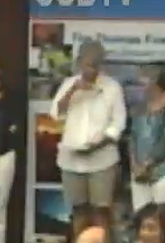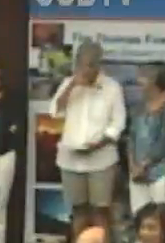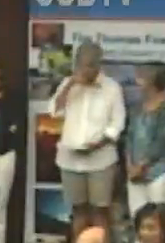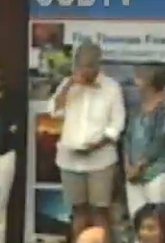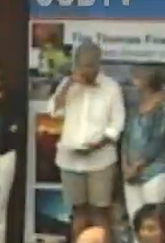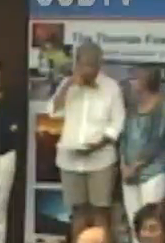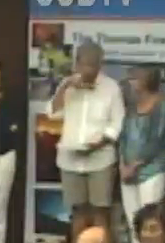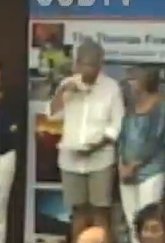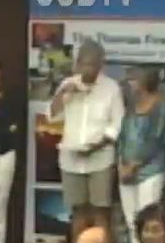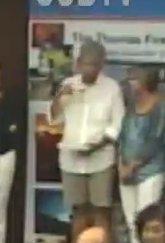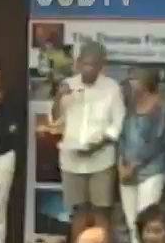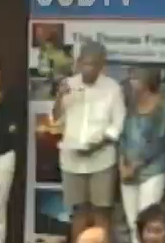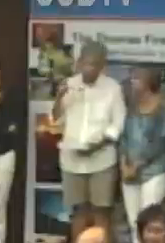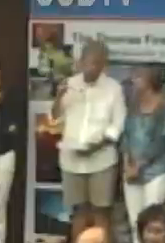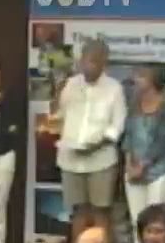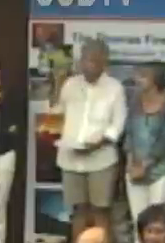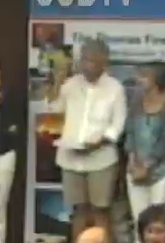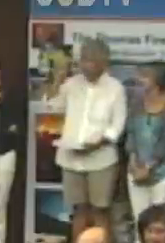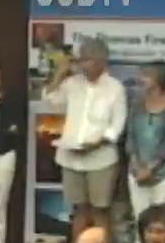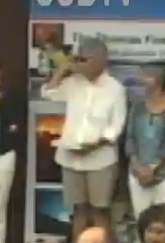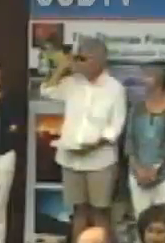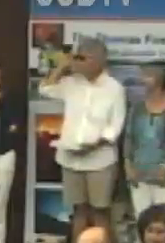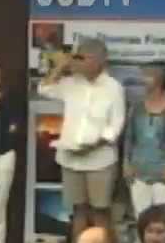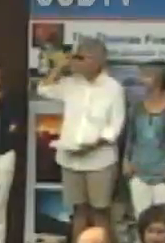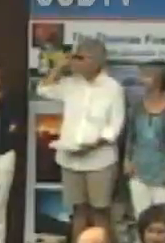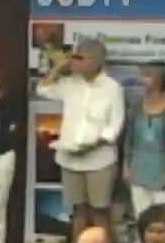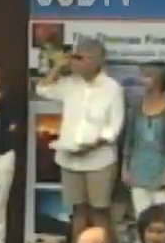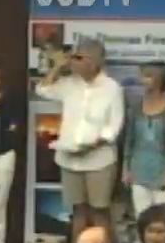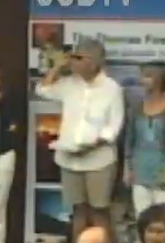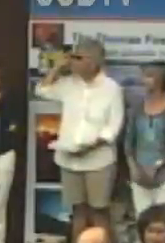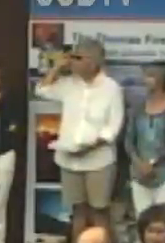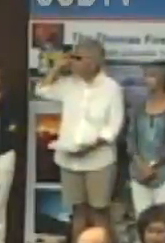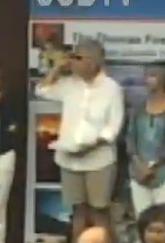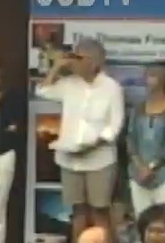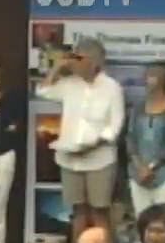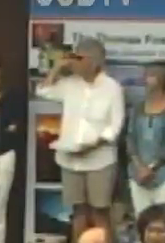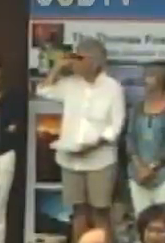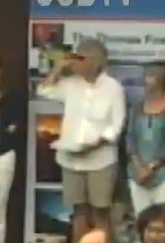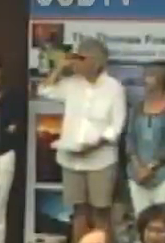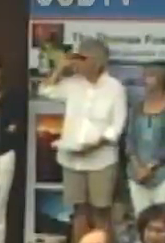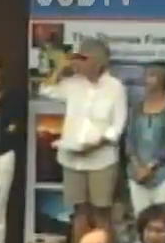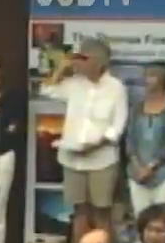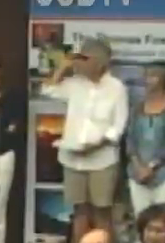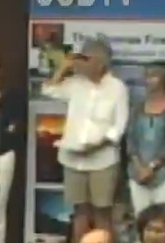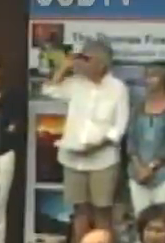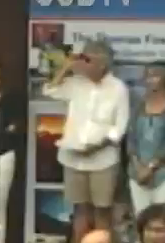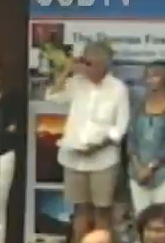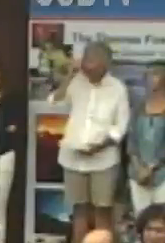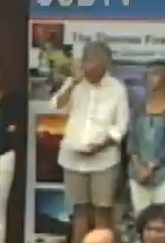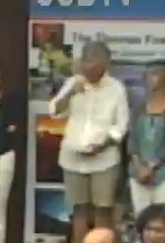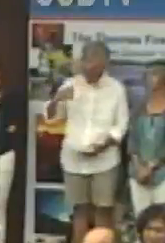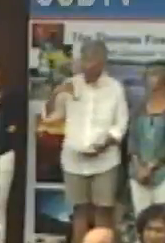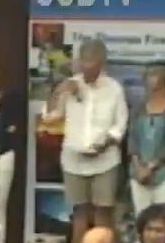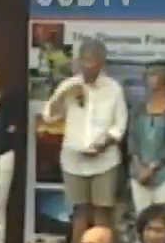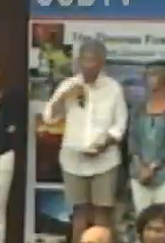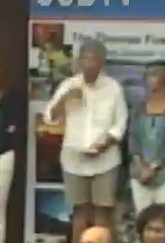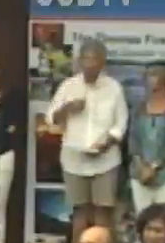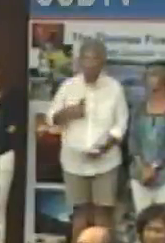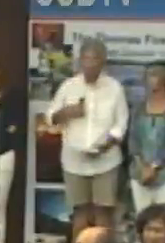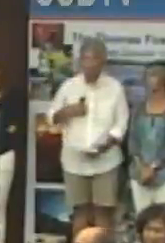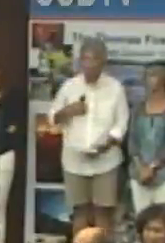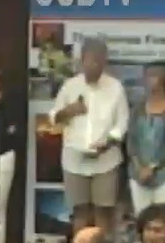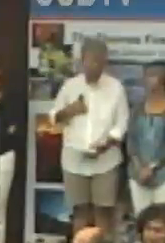Monday is what we have and are confident in. But if there's immediate questions